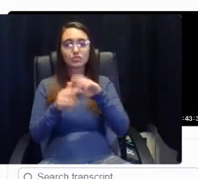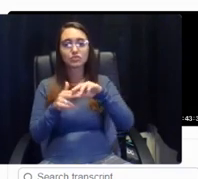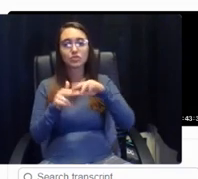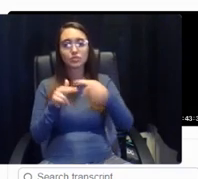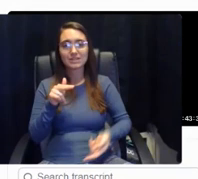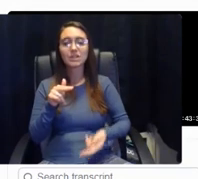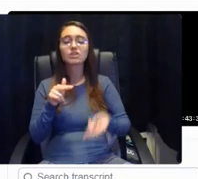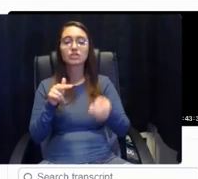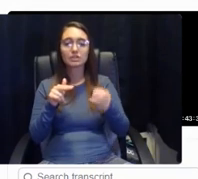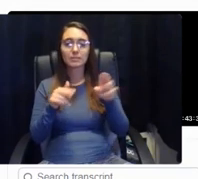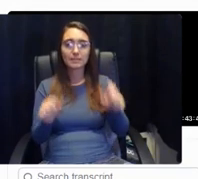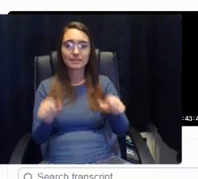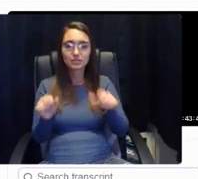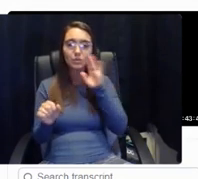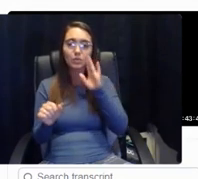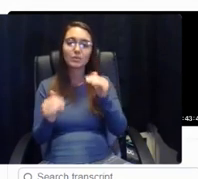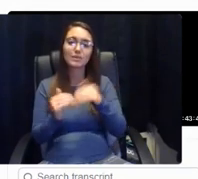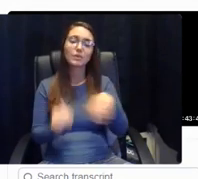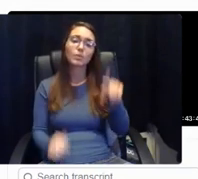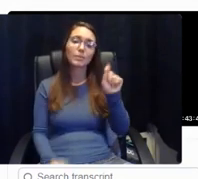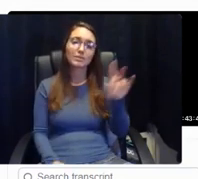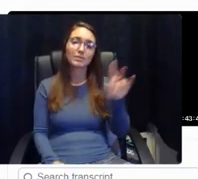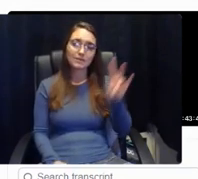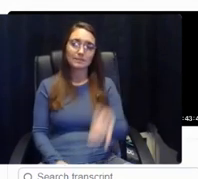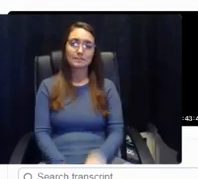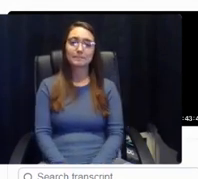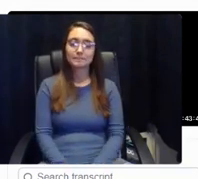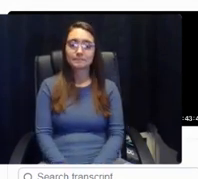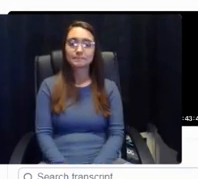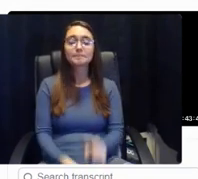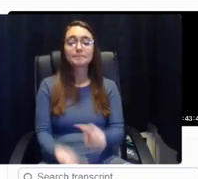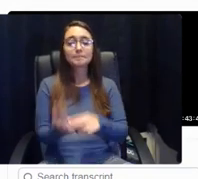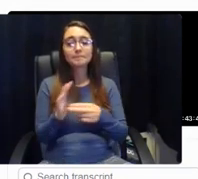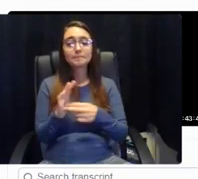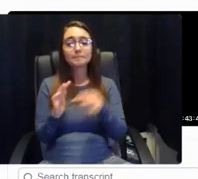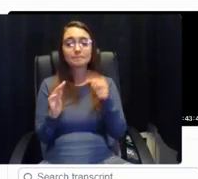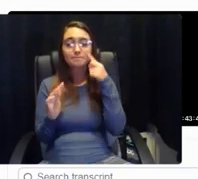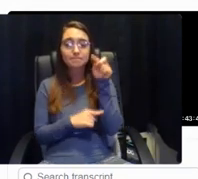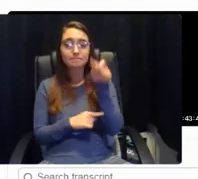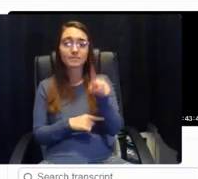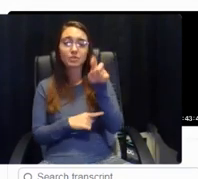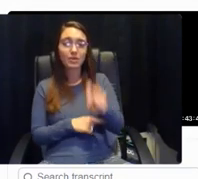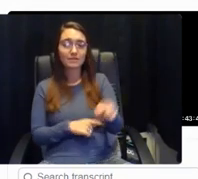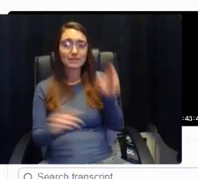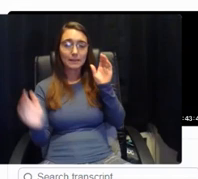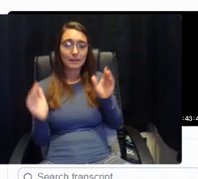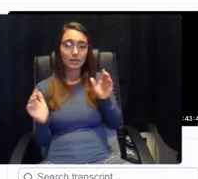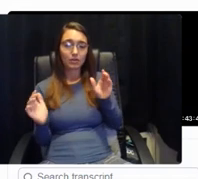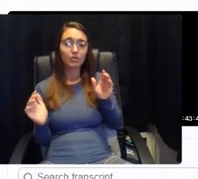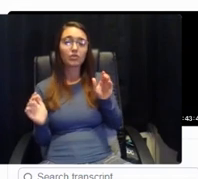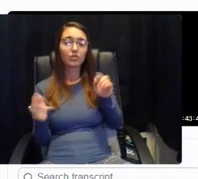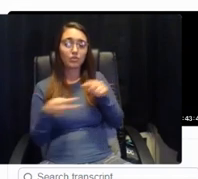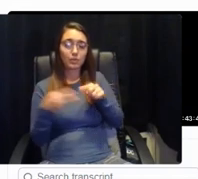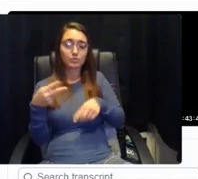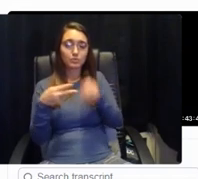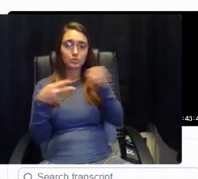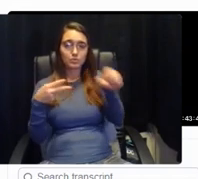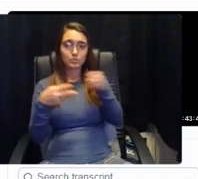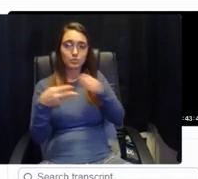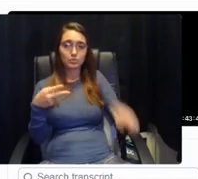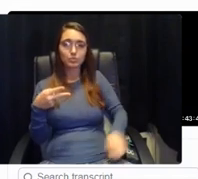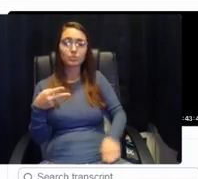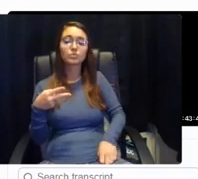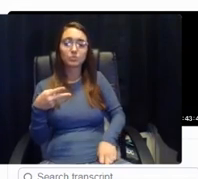is 1.7. So that means, in this case, compare those two, that means that